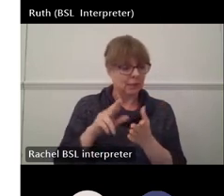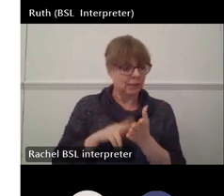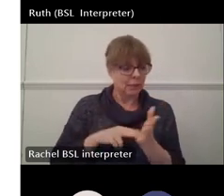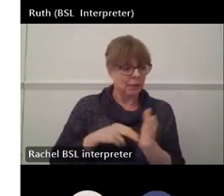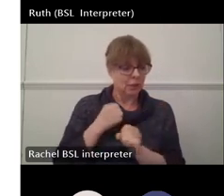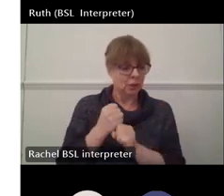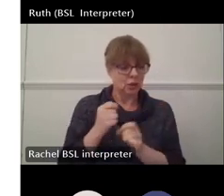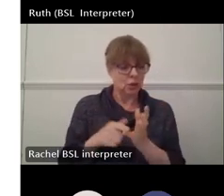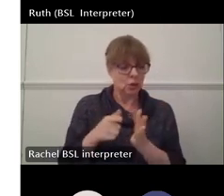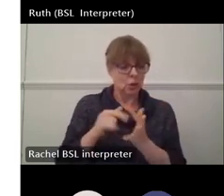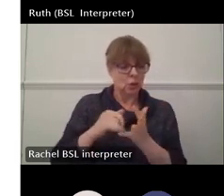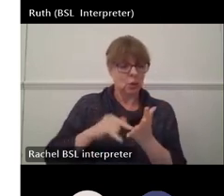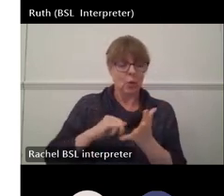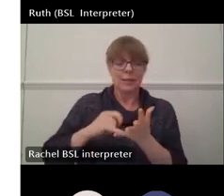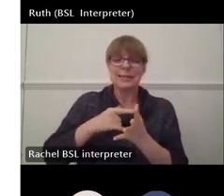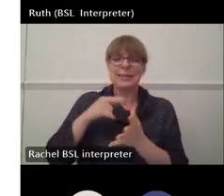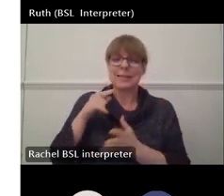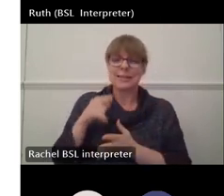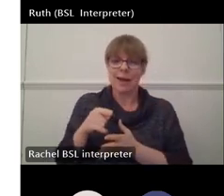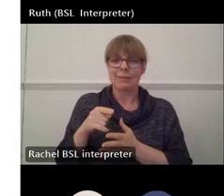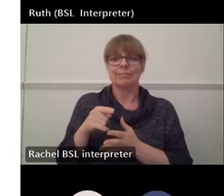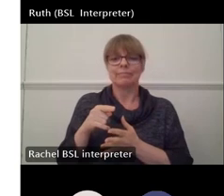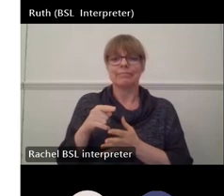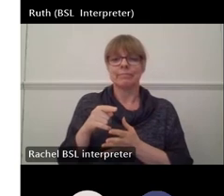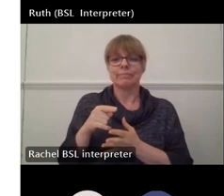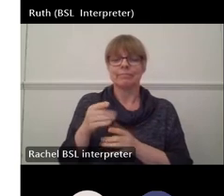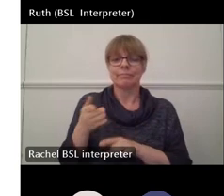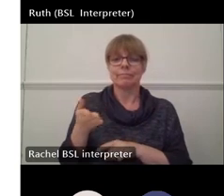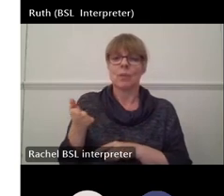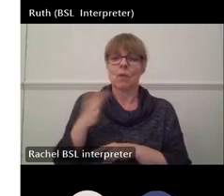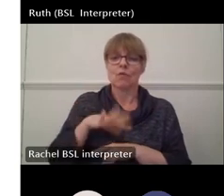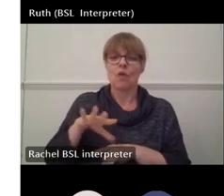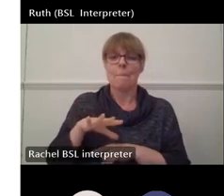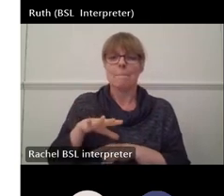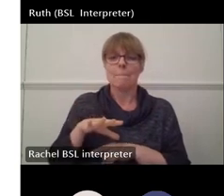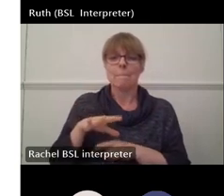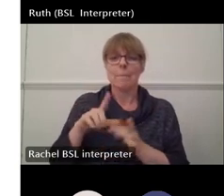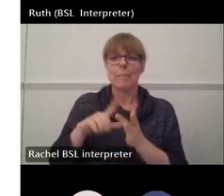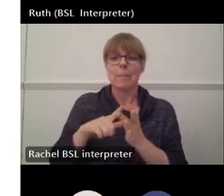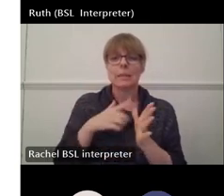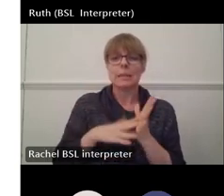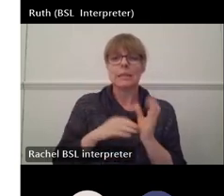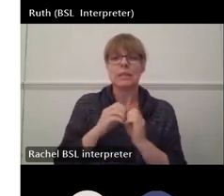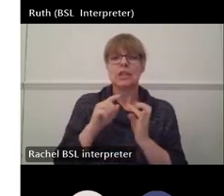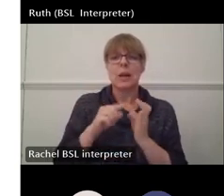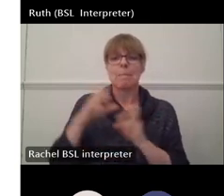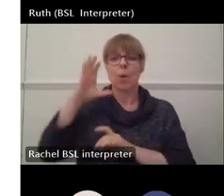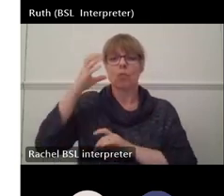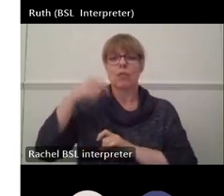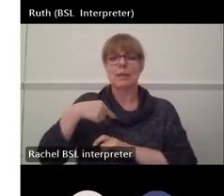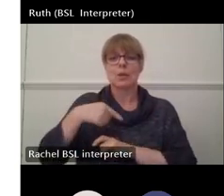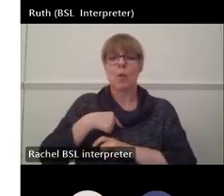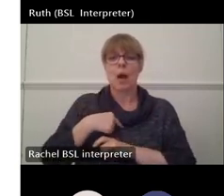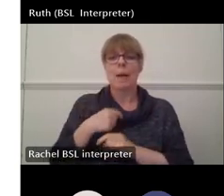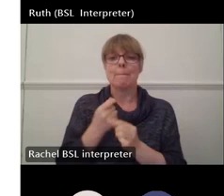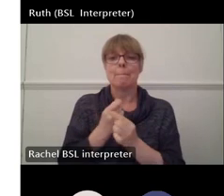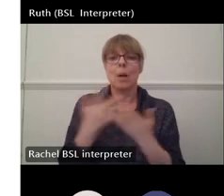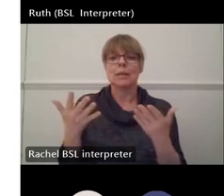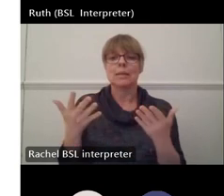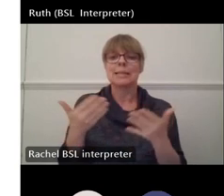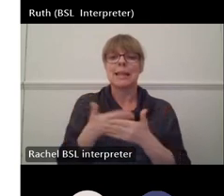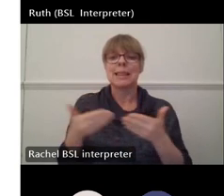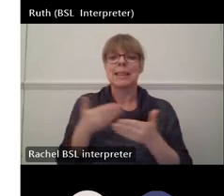there. My name is Berthold, because I'm from Jambo Radio. I'm a multilingual presenter. I